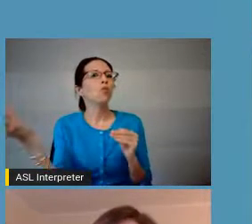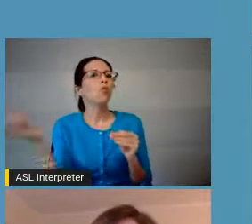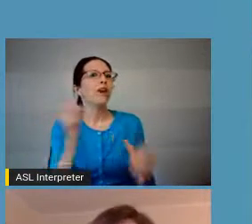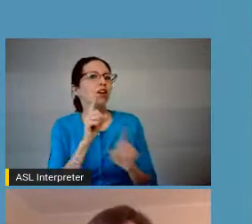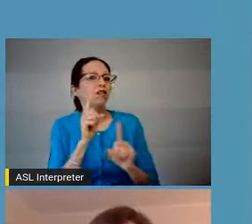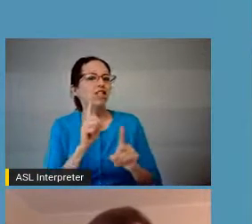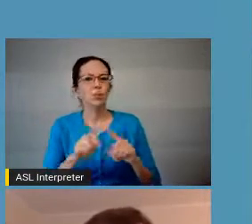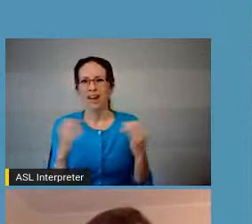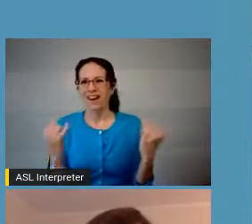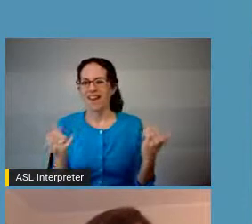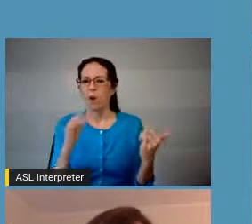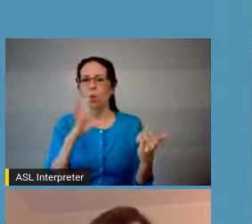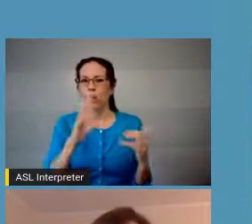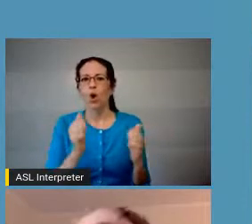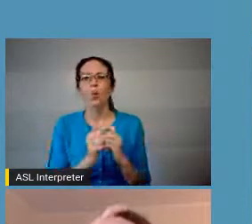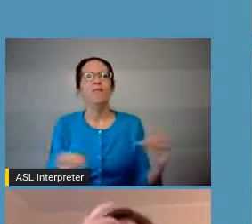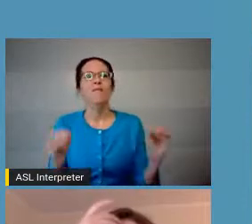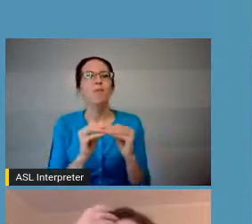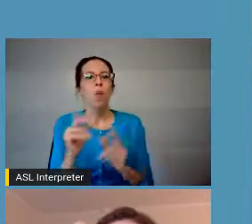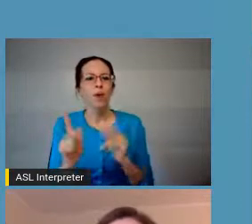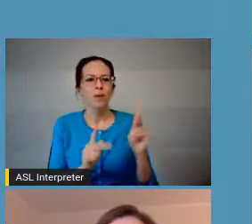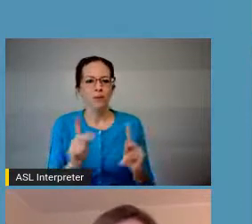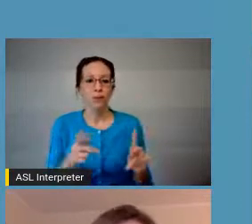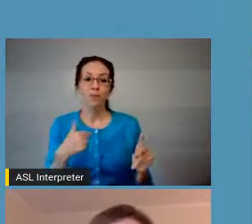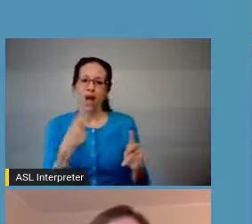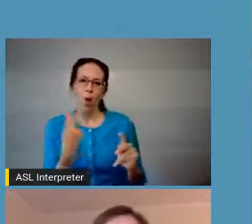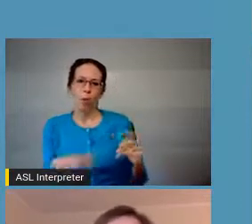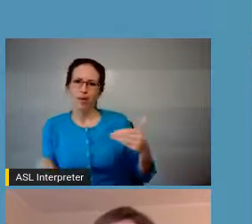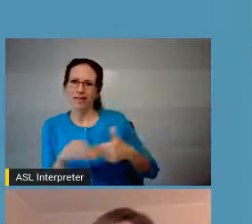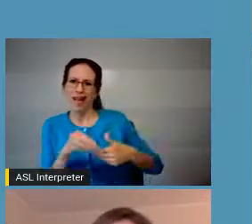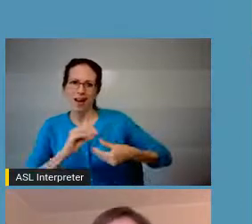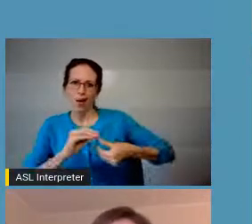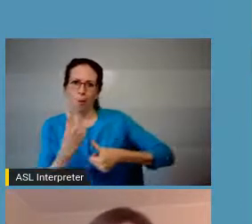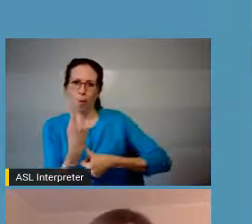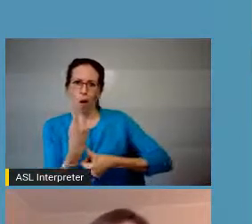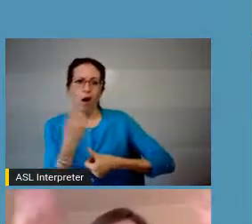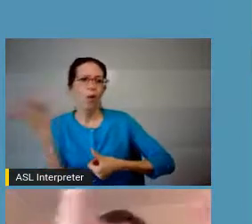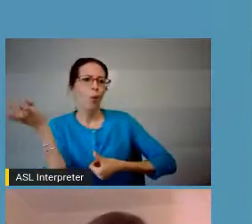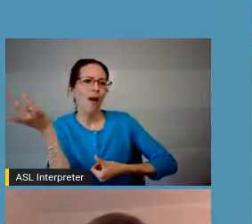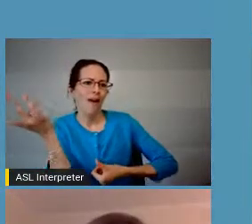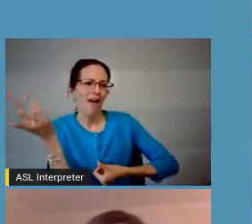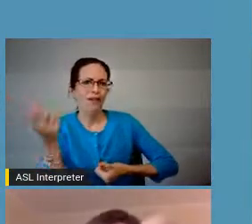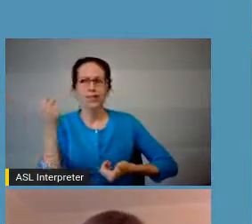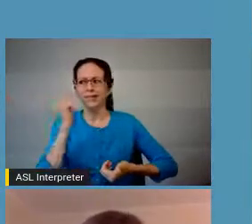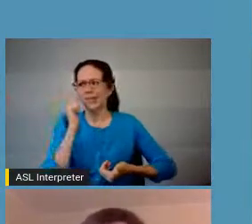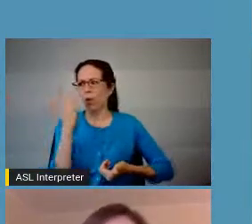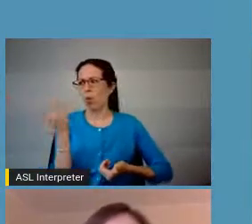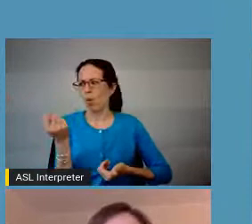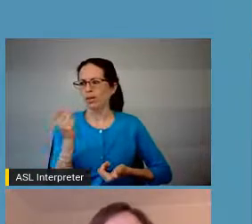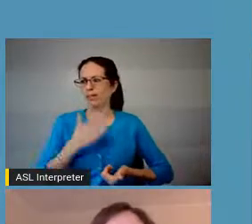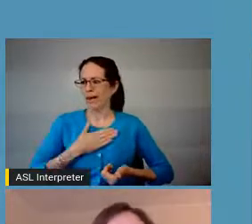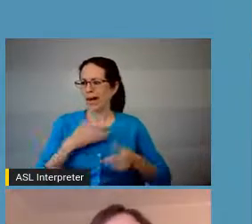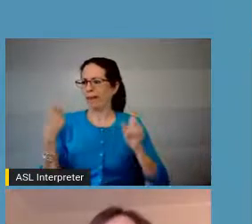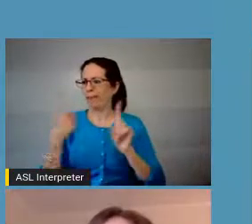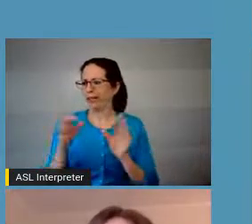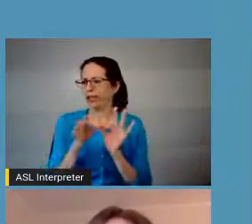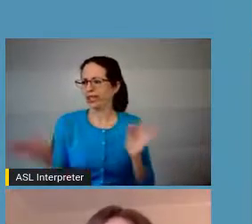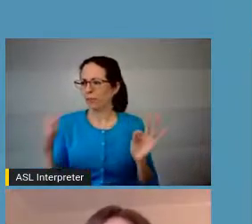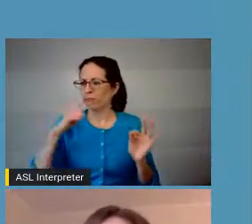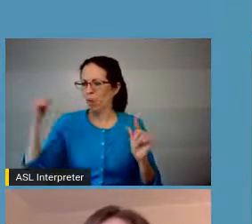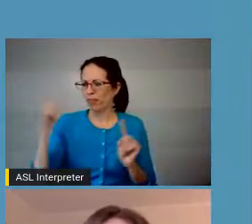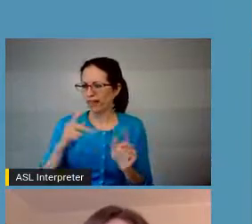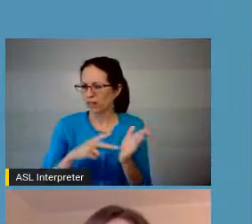as a reminder, I always put why up top there, just so you know your North Star. What is the mission statement for this project? Why are you doing it? Who's it